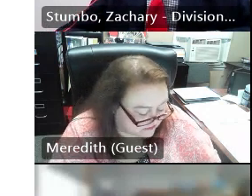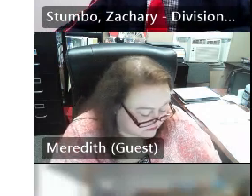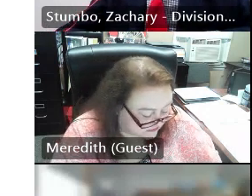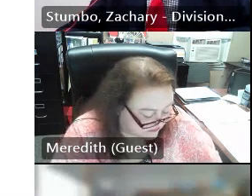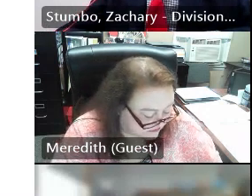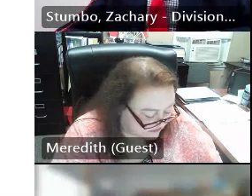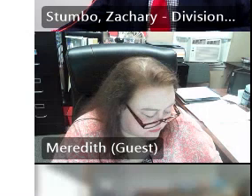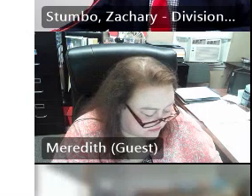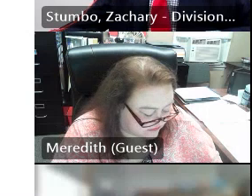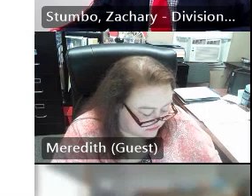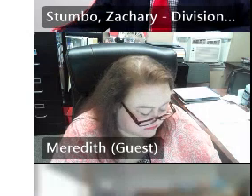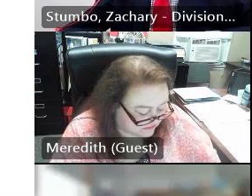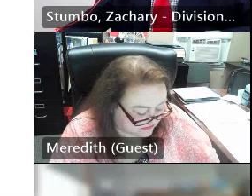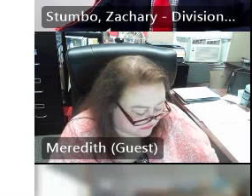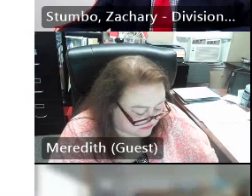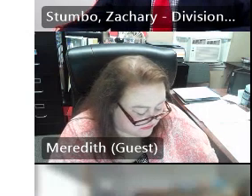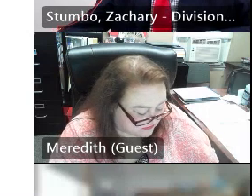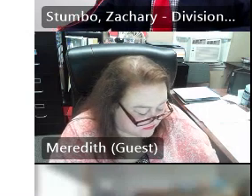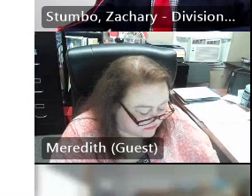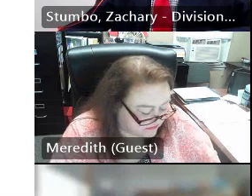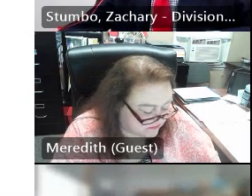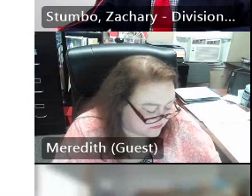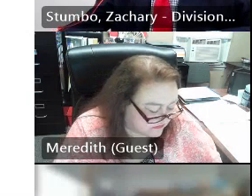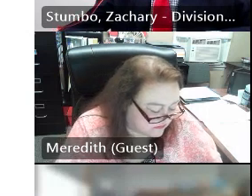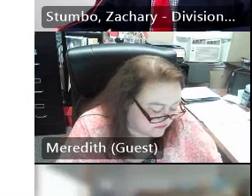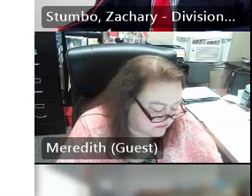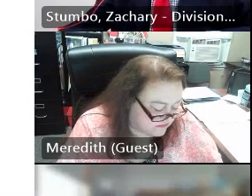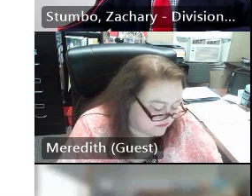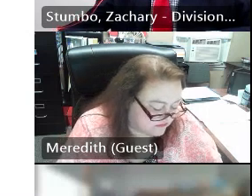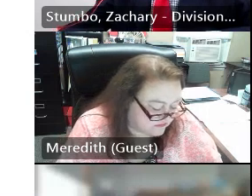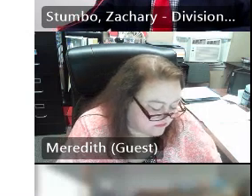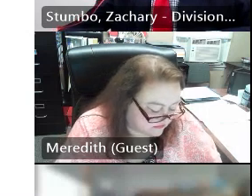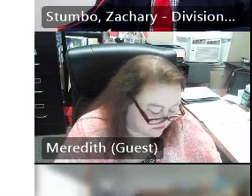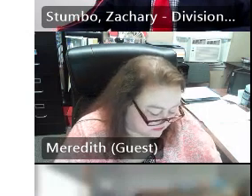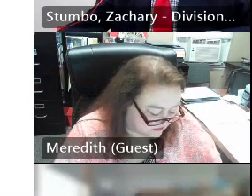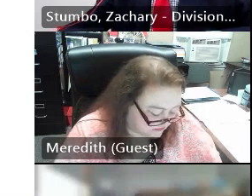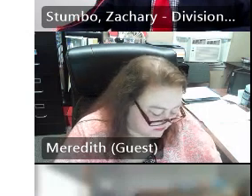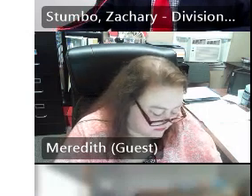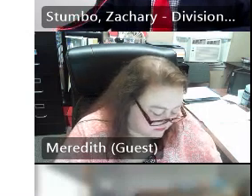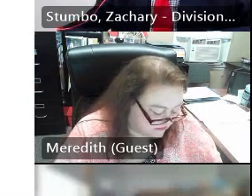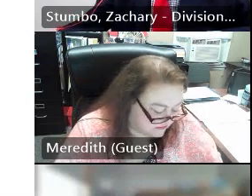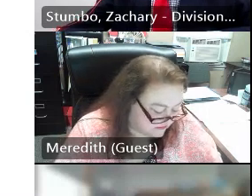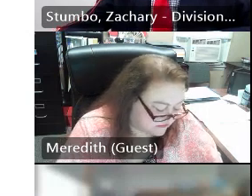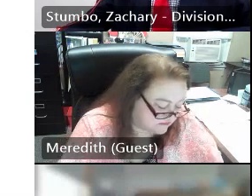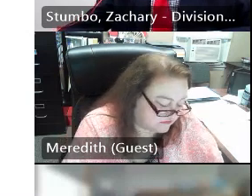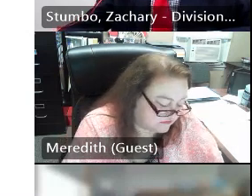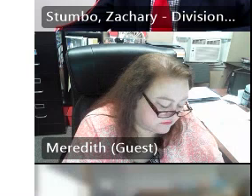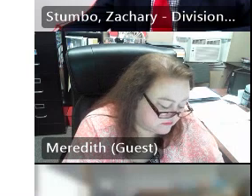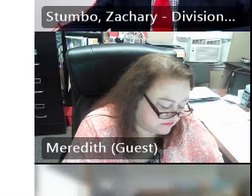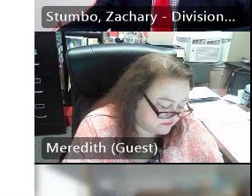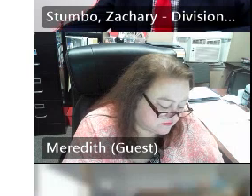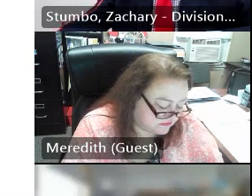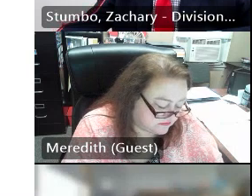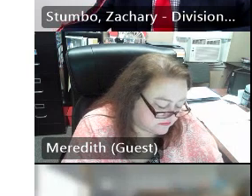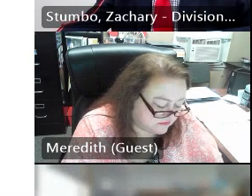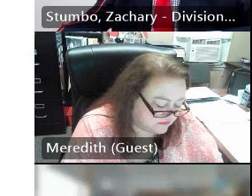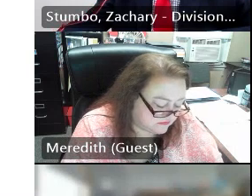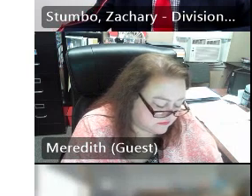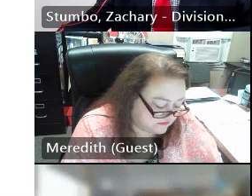they'll buy the rest of those school supplies that they would need on hand for students. And so that's kind of been one of the best solutions that I've heard to make